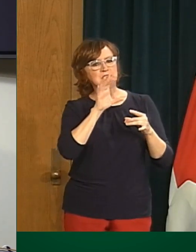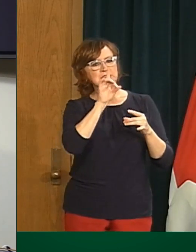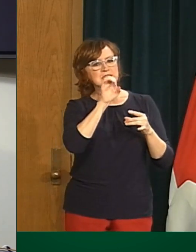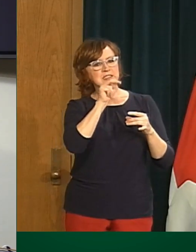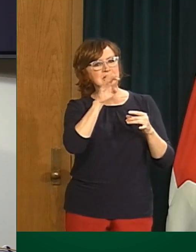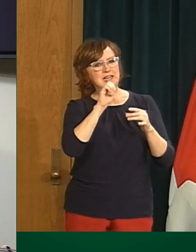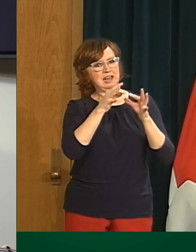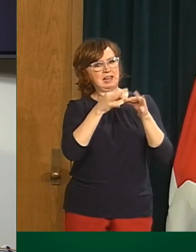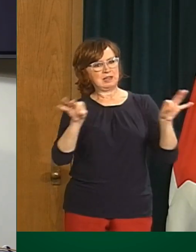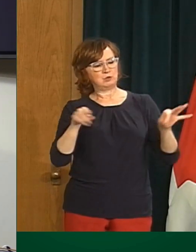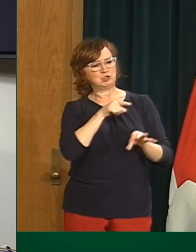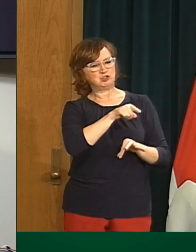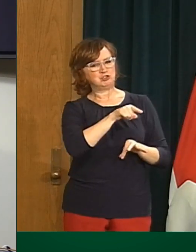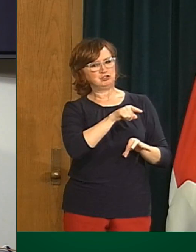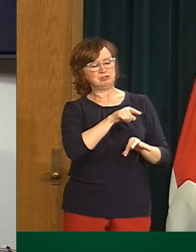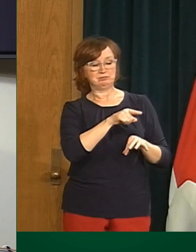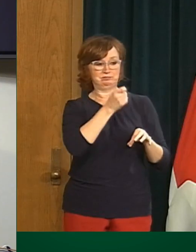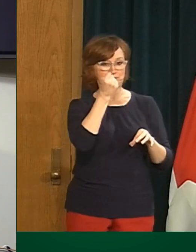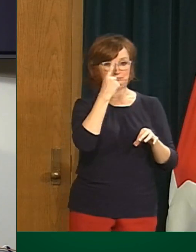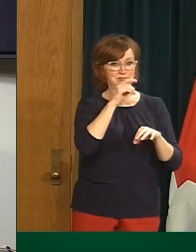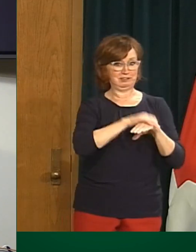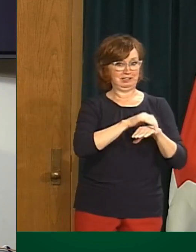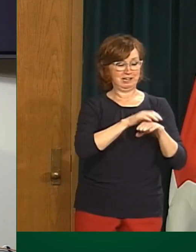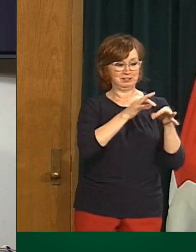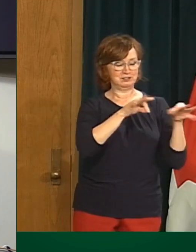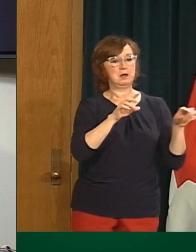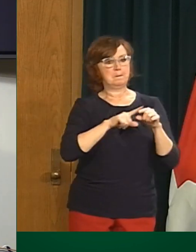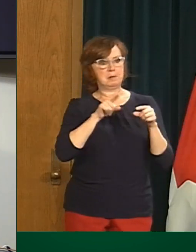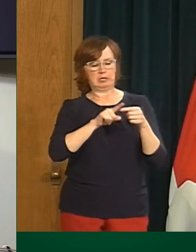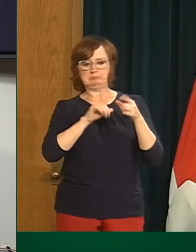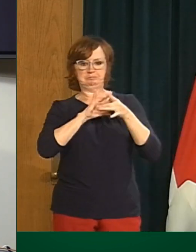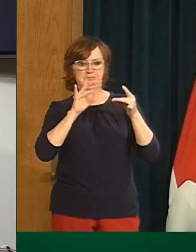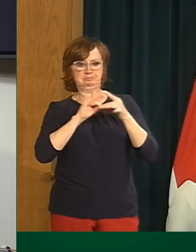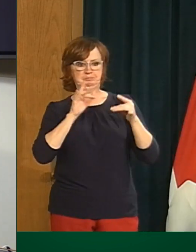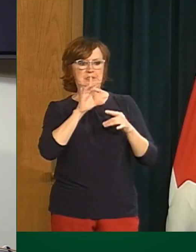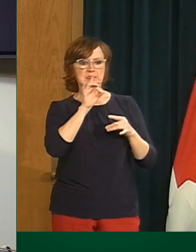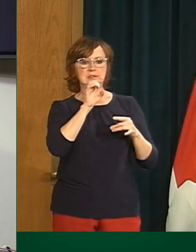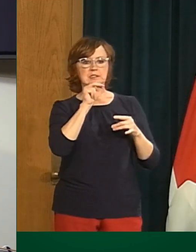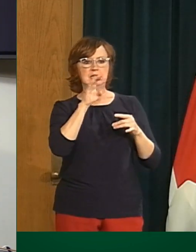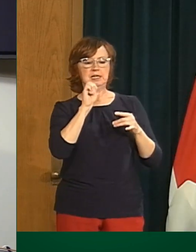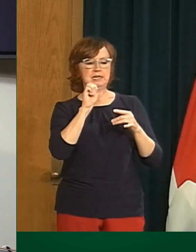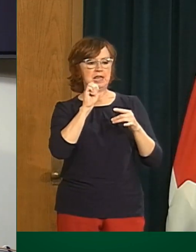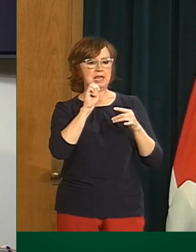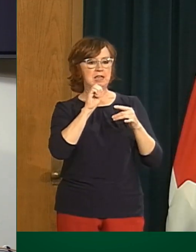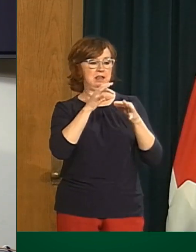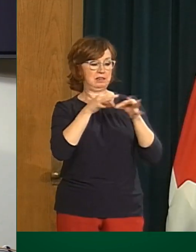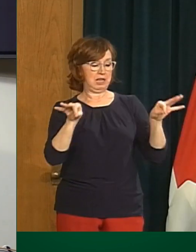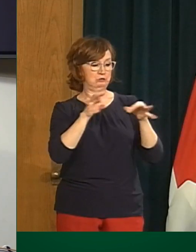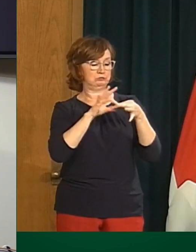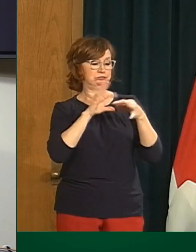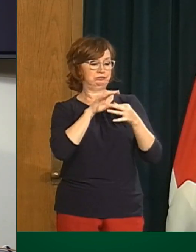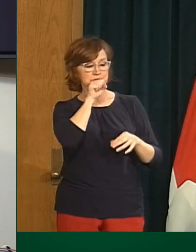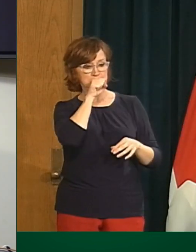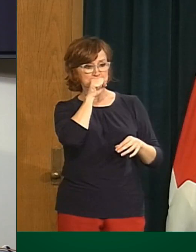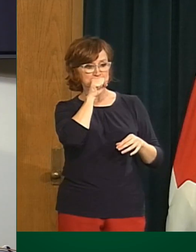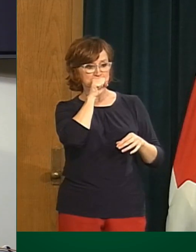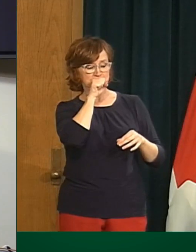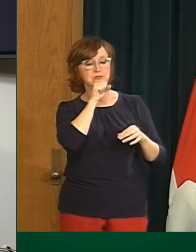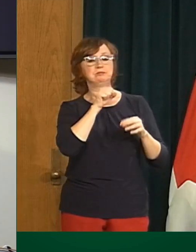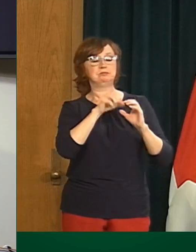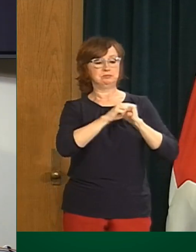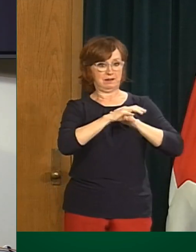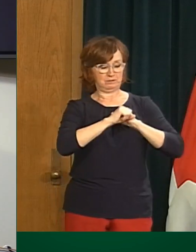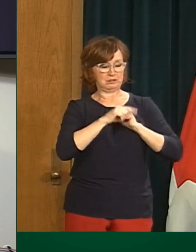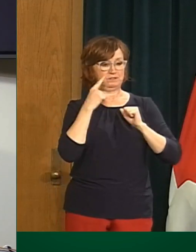English. And we are, every day, there is this message about testing and about home isolation. There is a